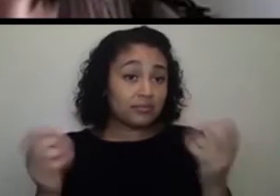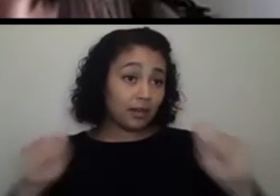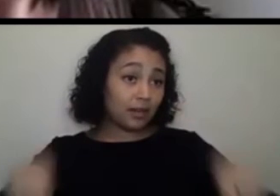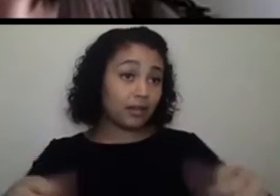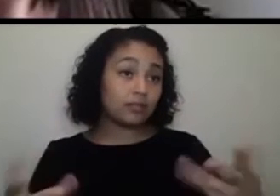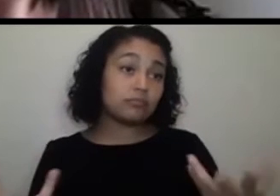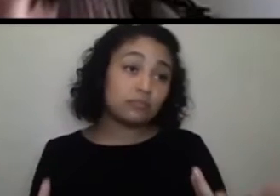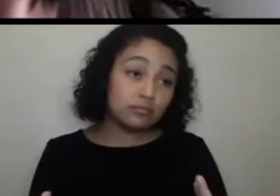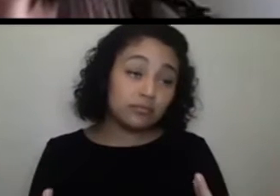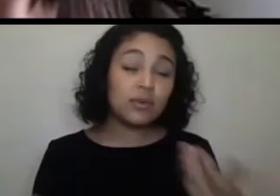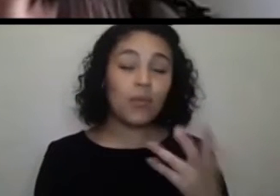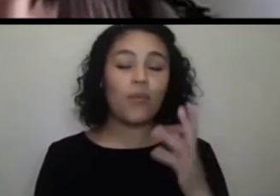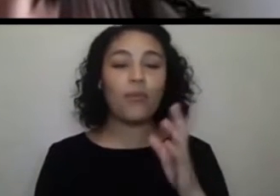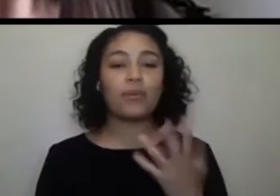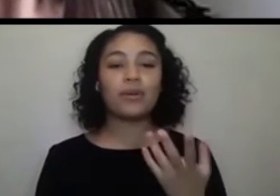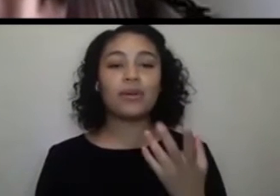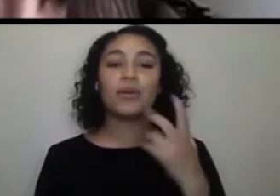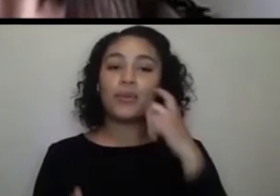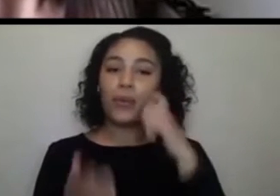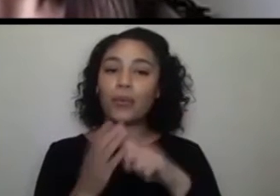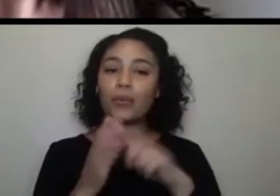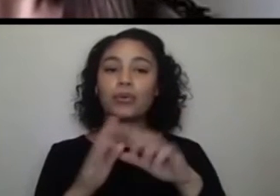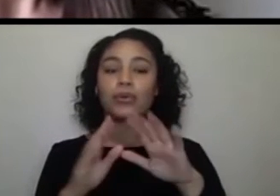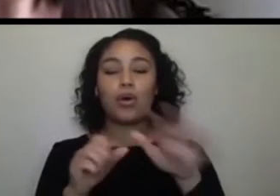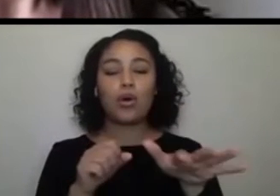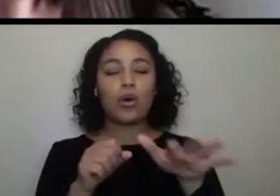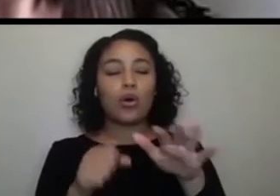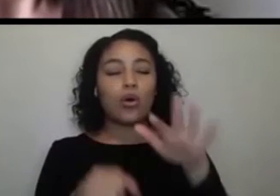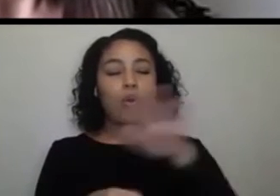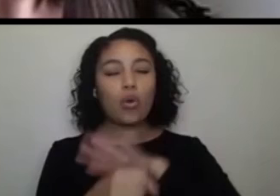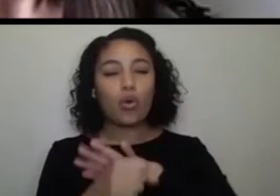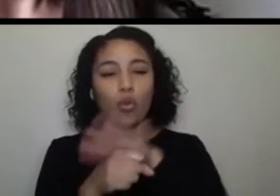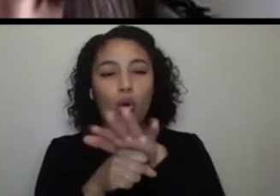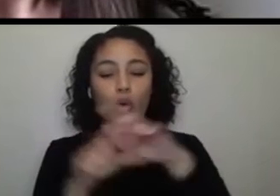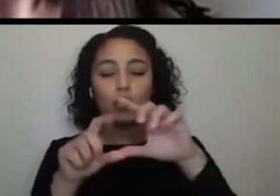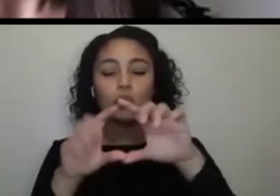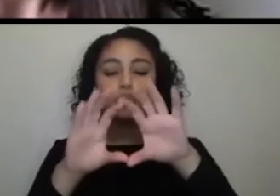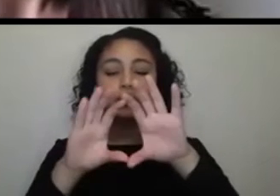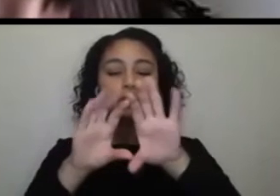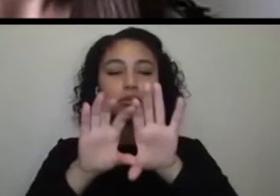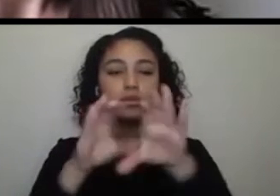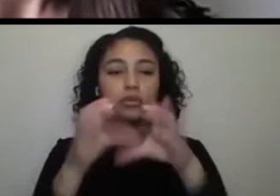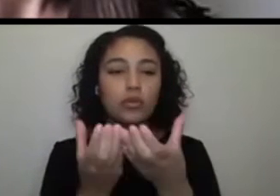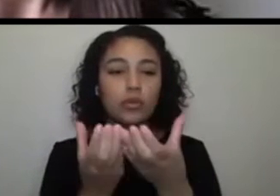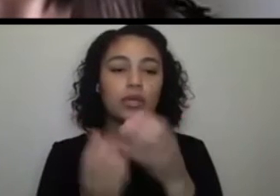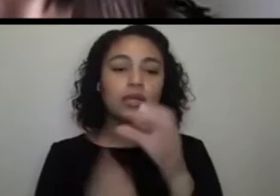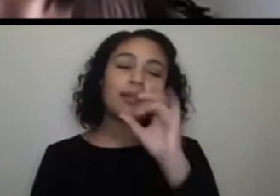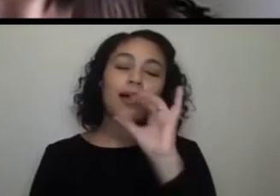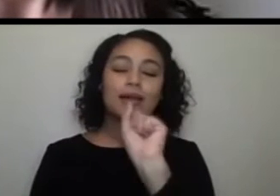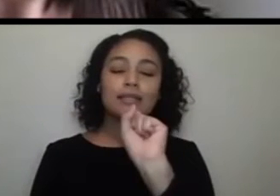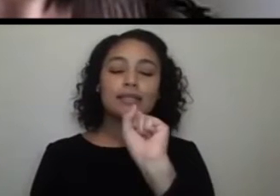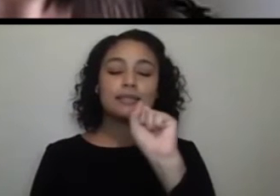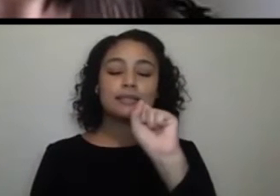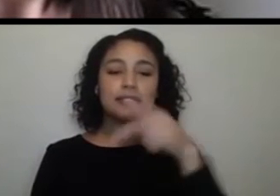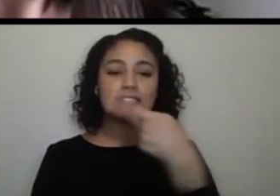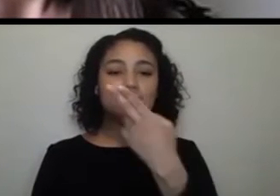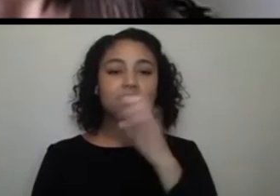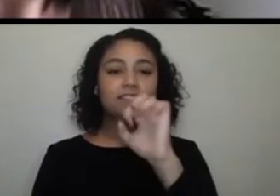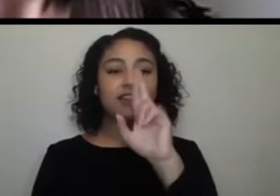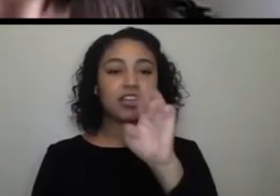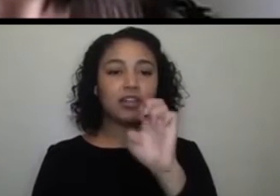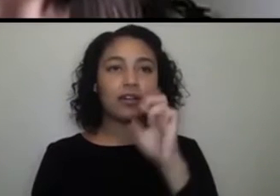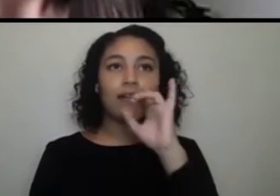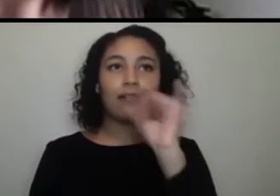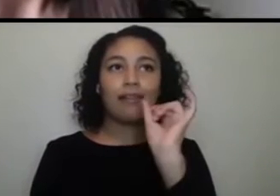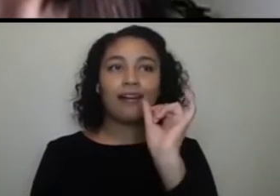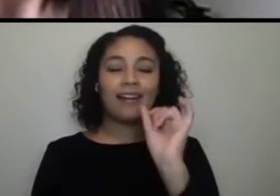be a closed curve, like a sphere is a closed curve. What about an egg? You think that they